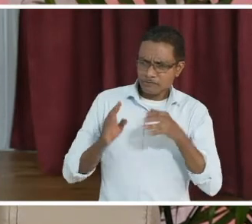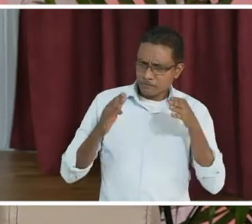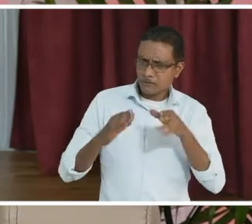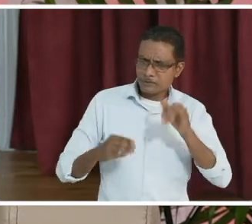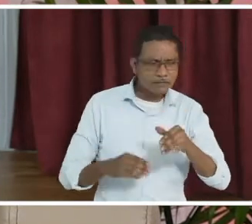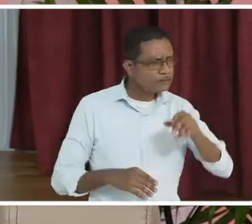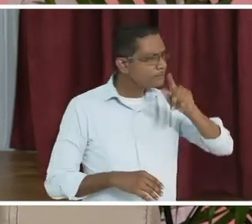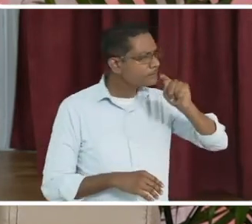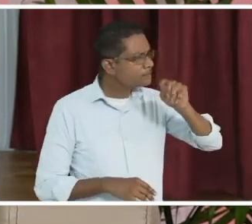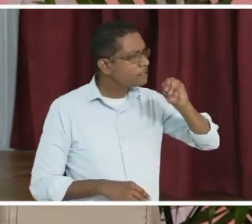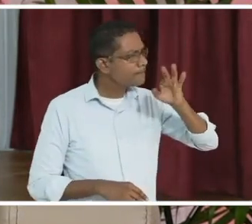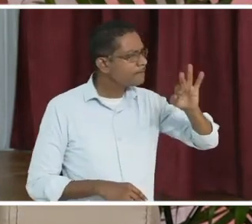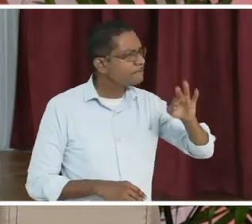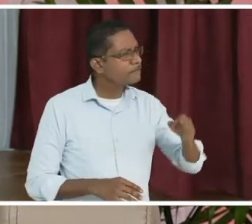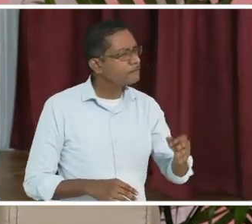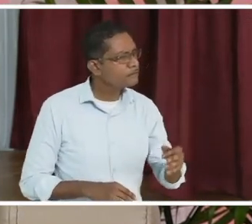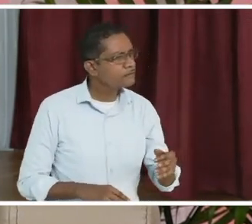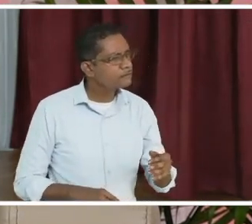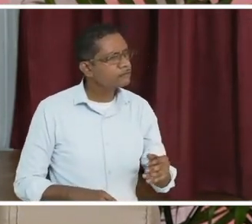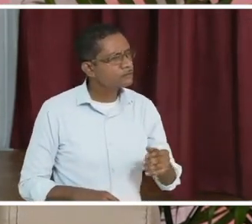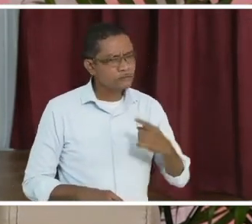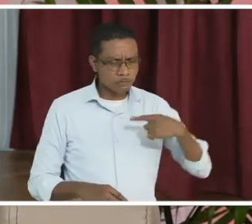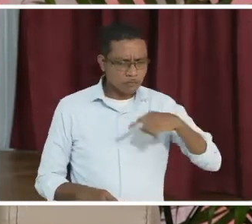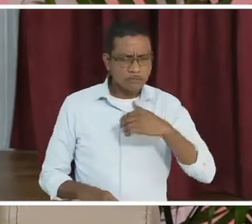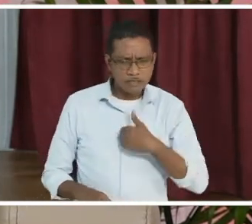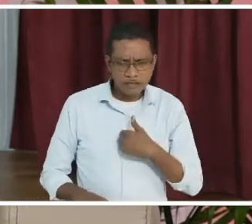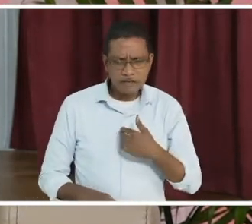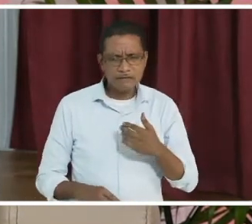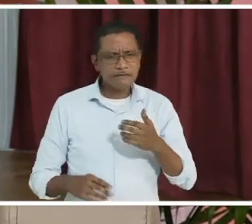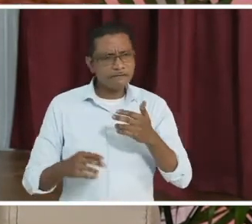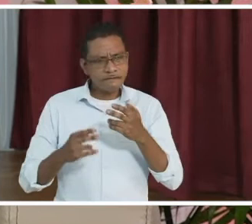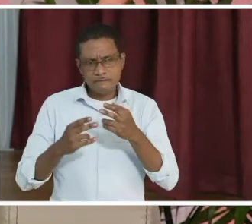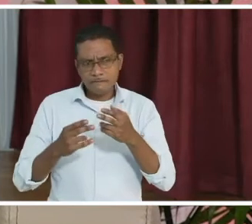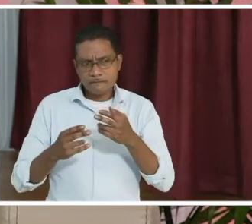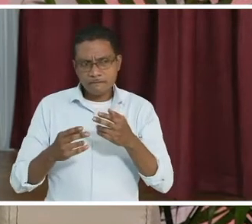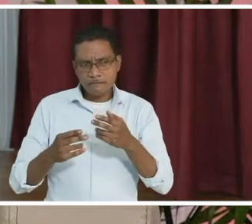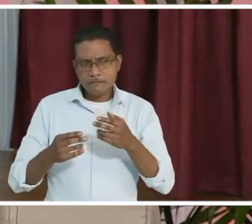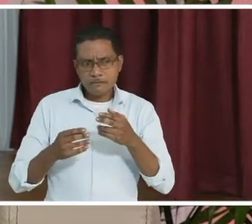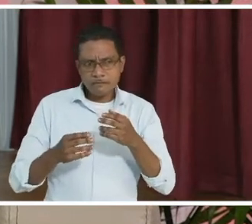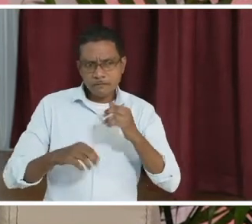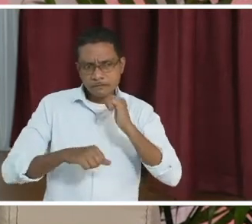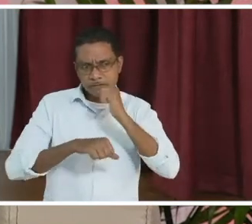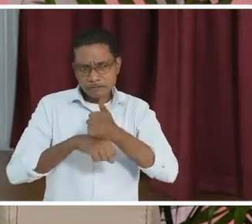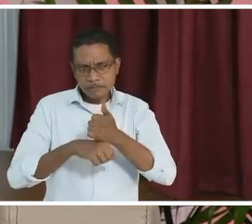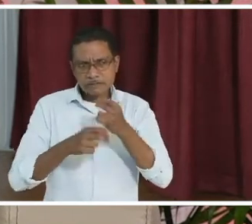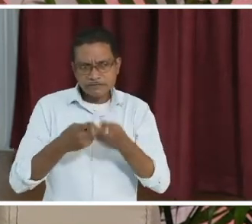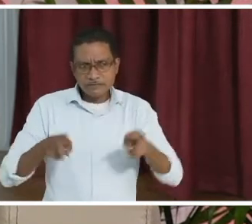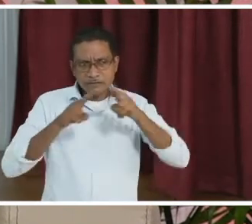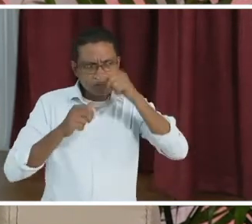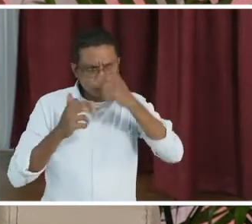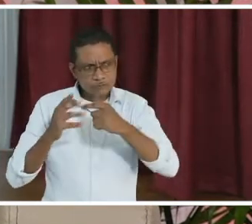as well. Yeah. So while we have set values, for example, from the HGC, do we have similar stipulations? Of